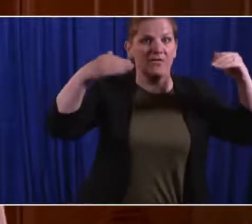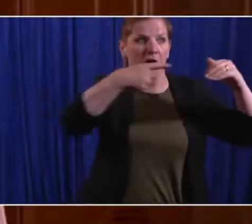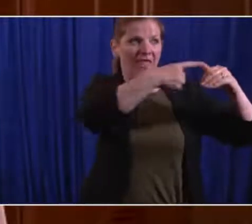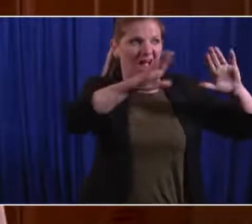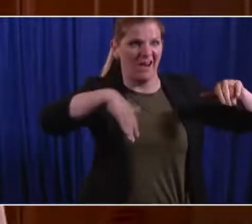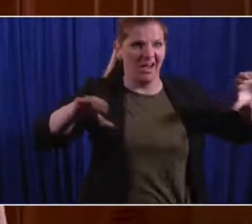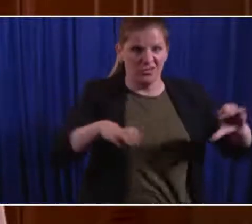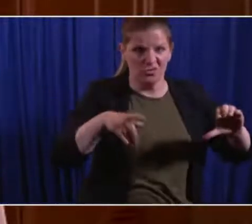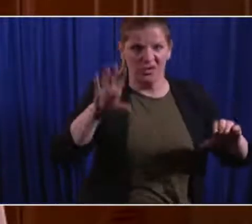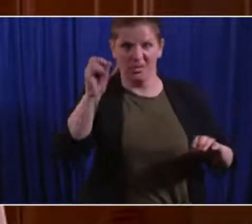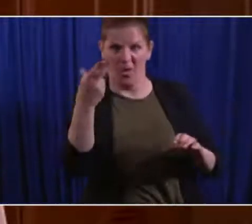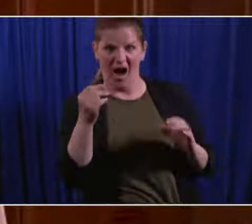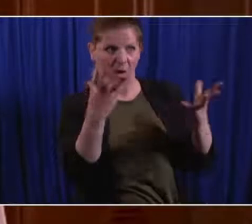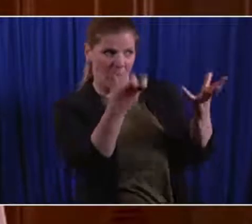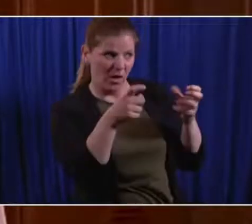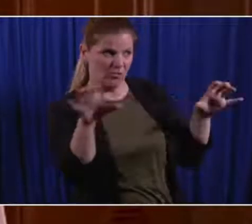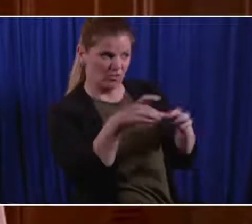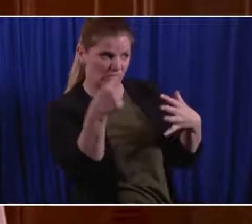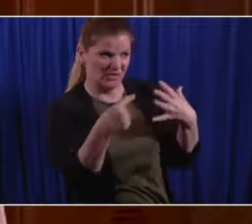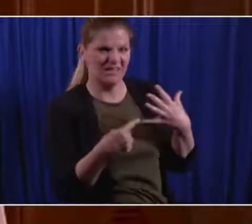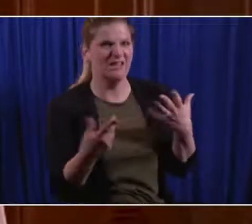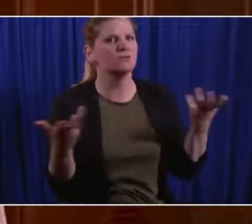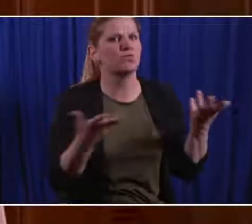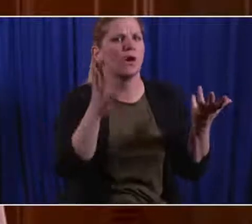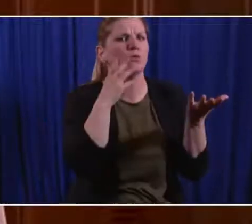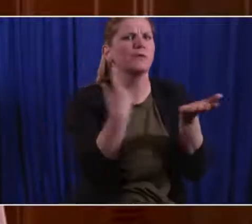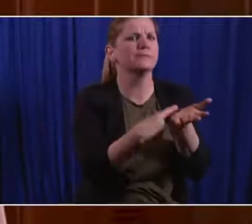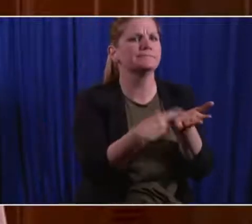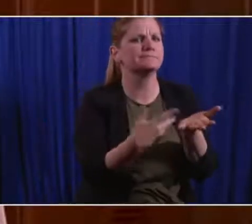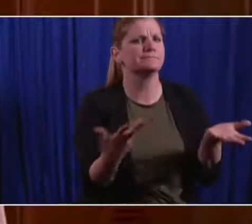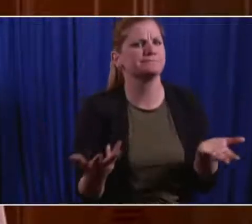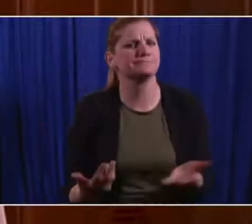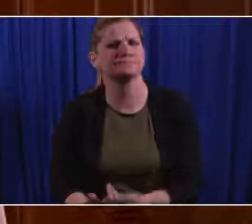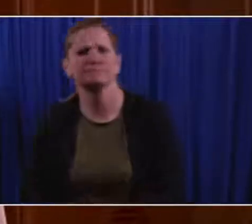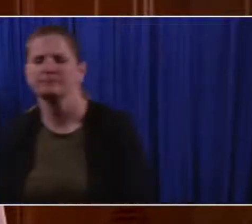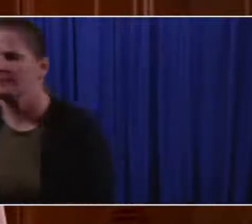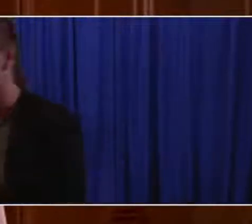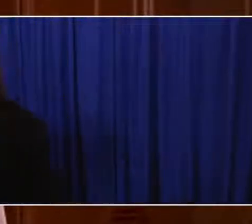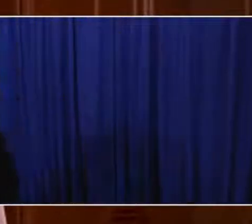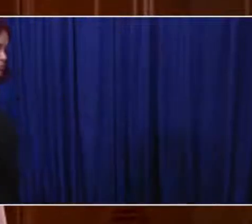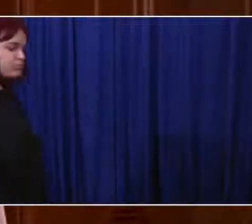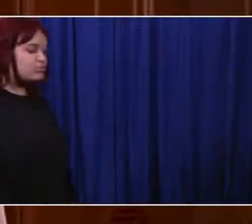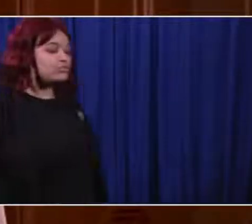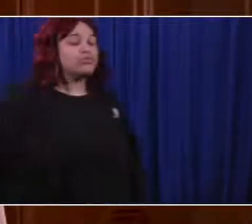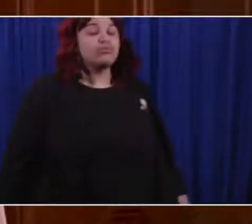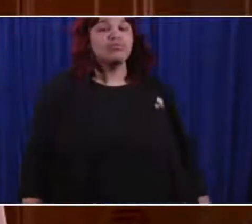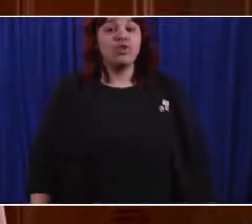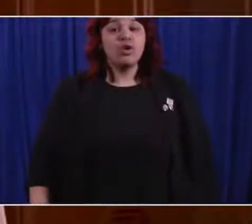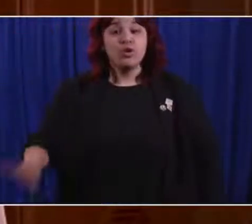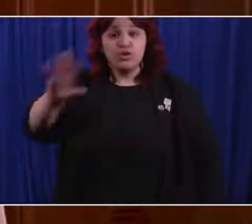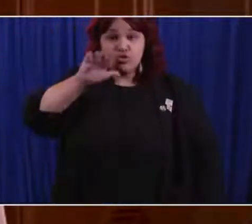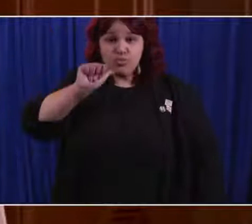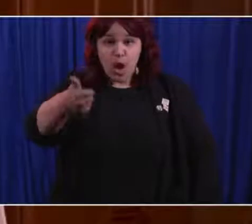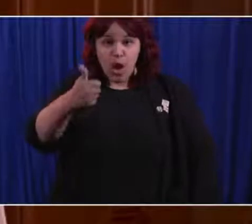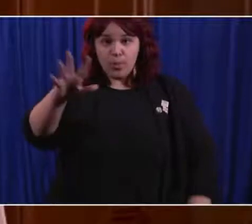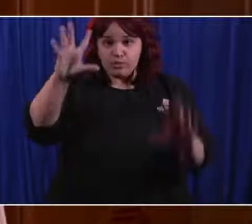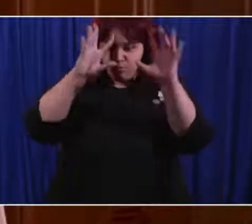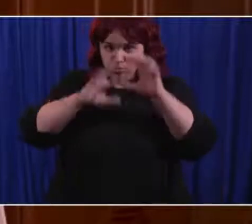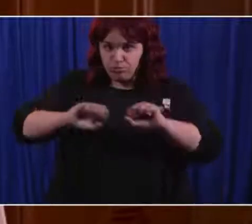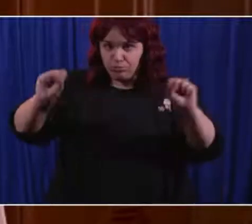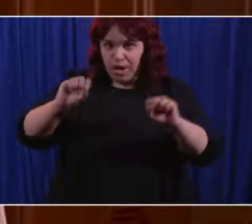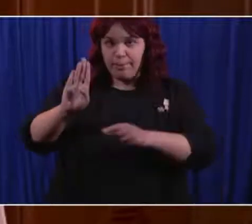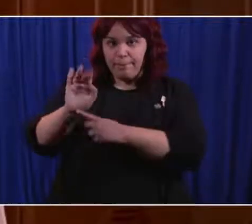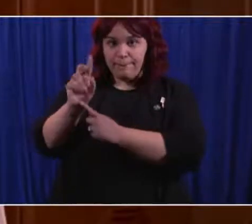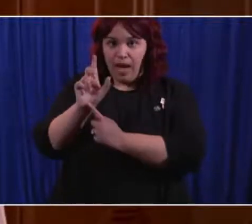Well, Fran and I have been invited to meet with the president when he flies into Columbus tomorrow, and we intend to be